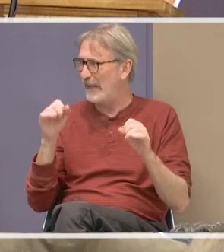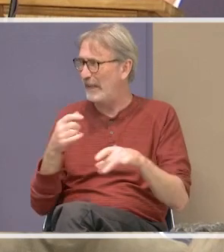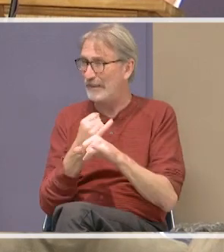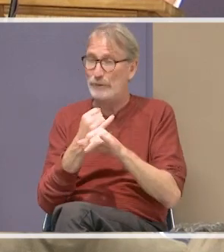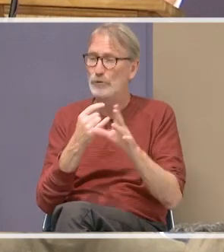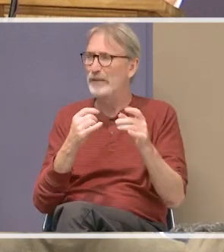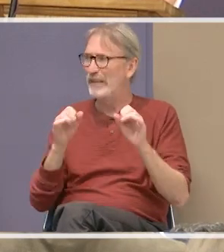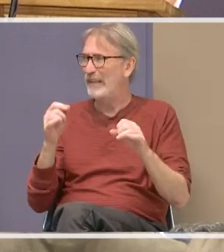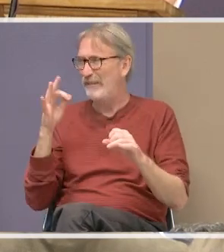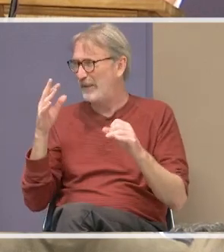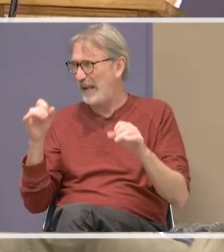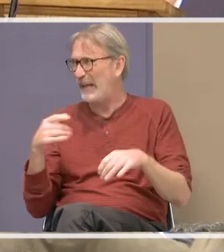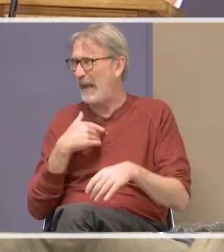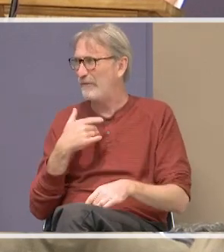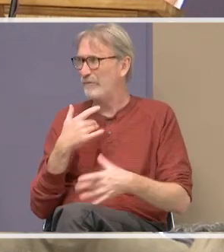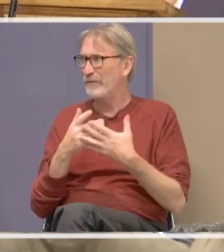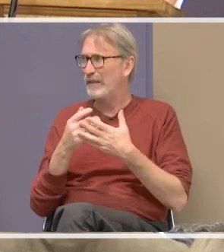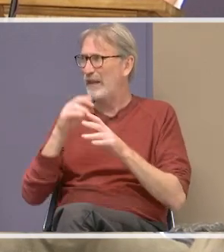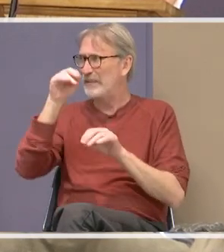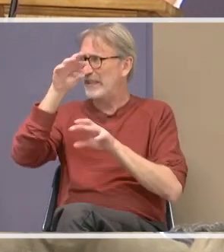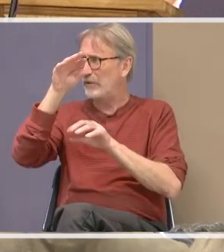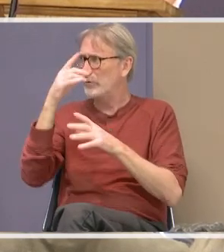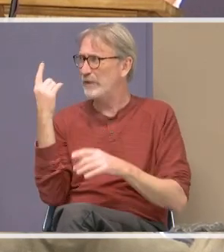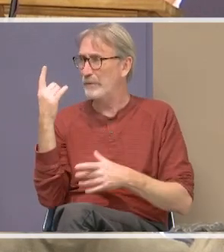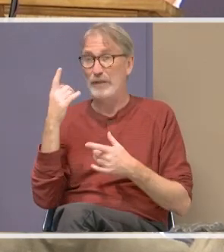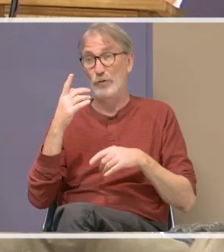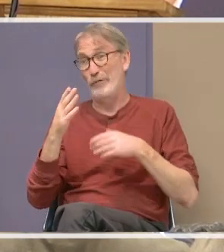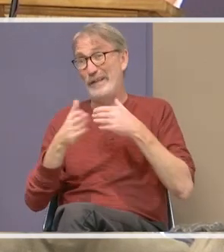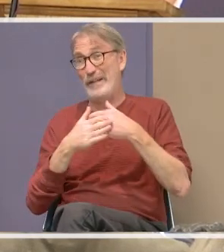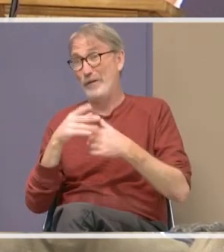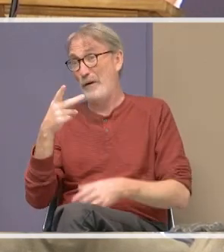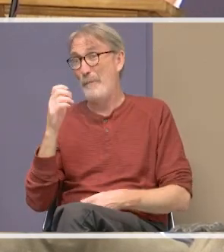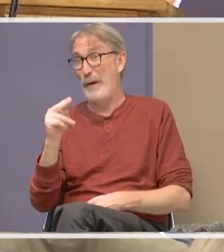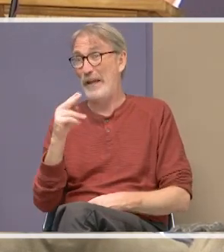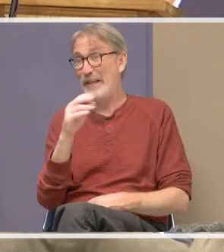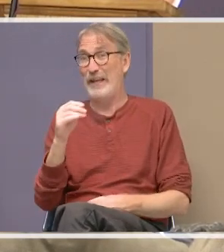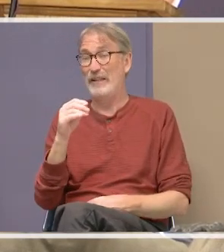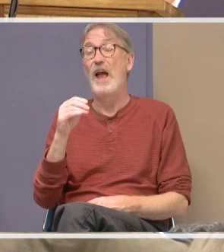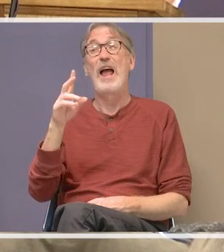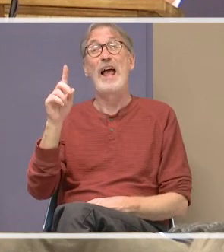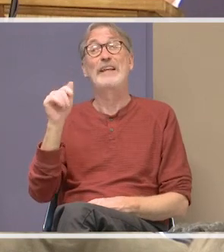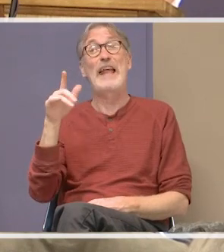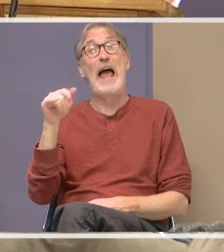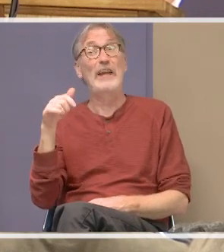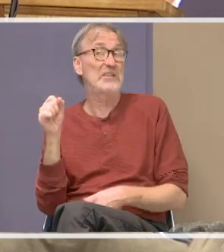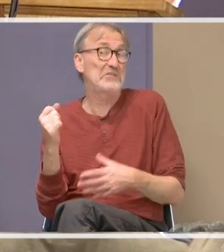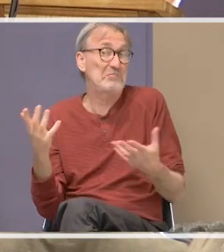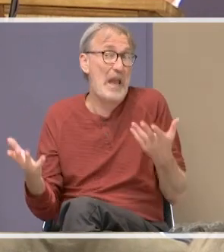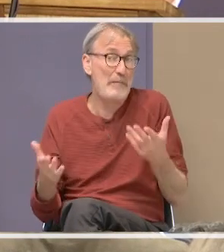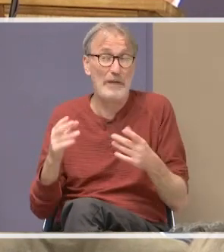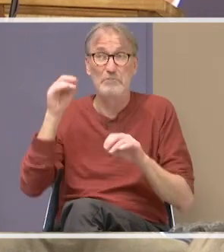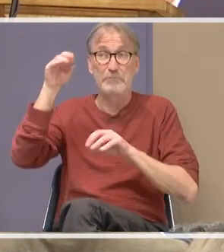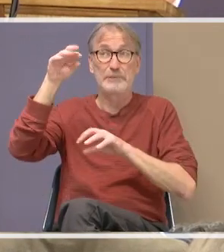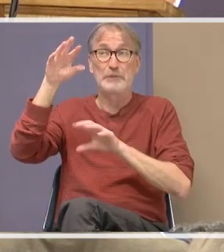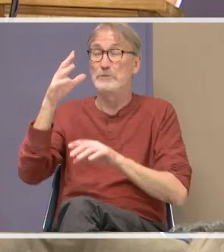with the signal there, or even down at Penn, maybe Penn and South Dallas, if you could do some controls there.